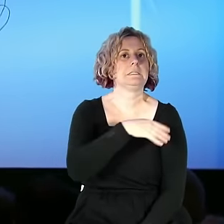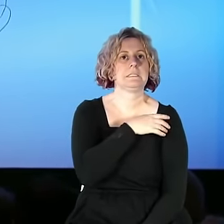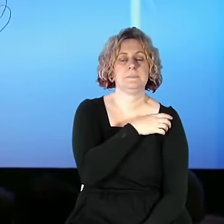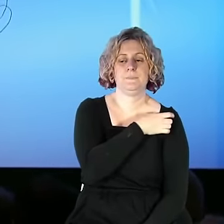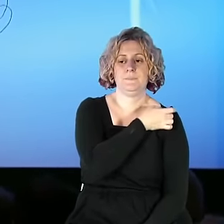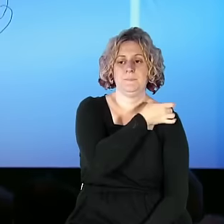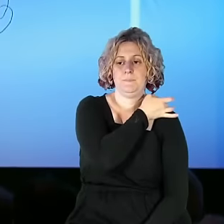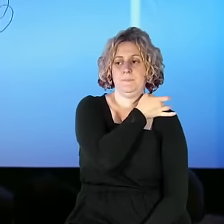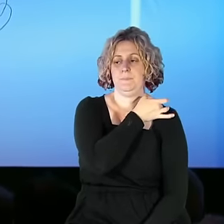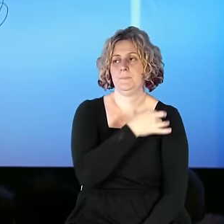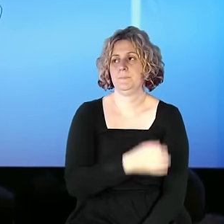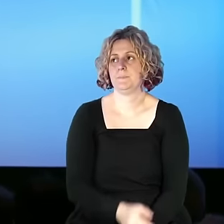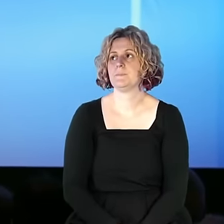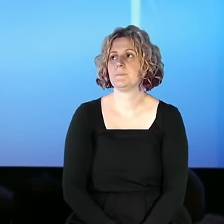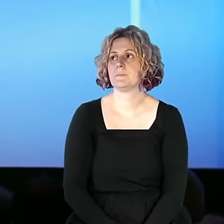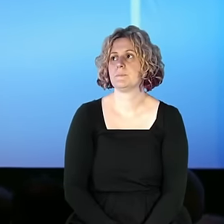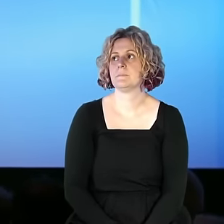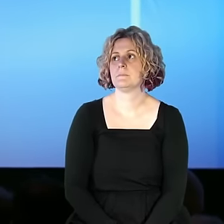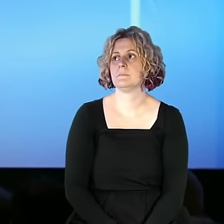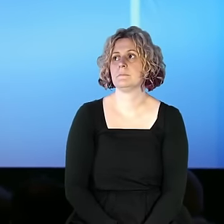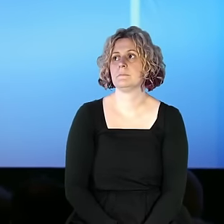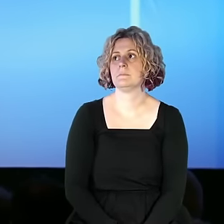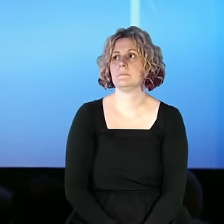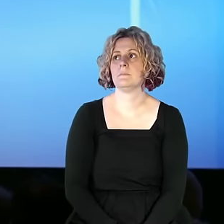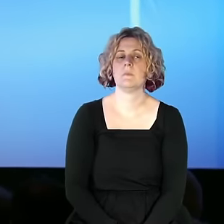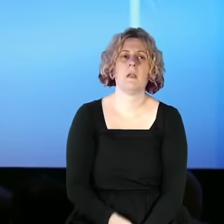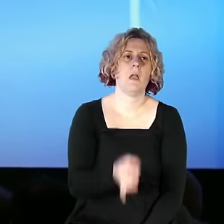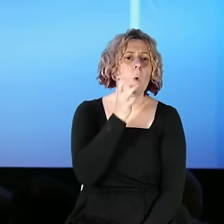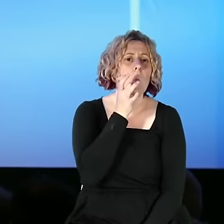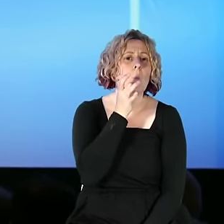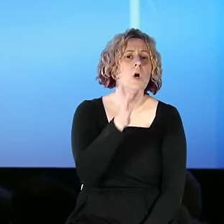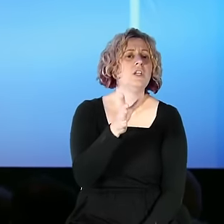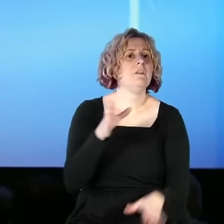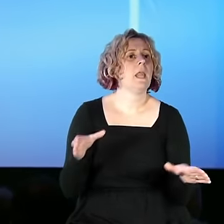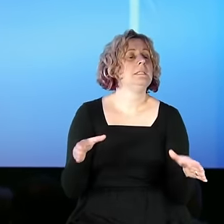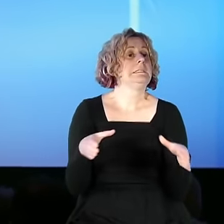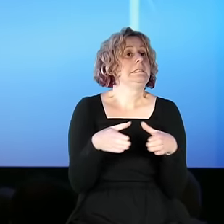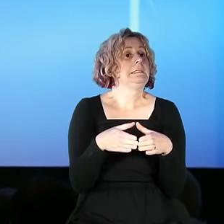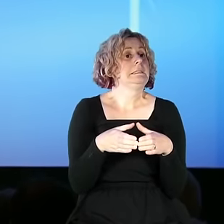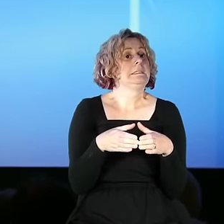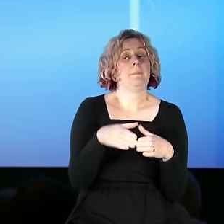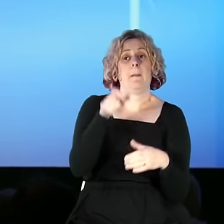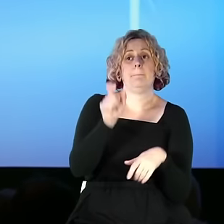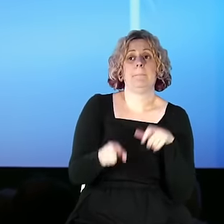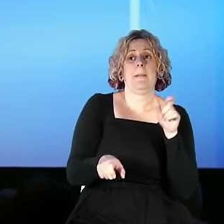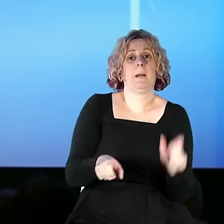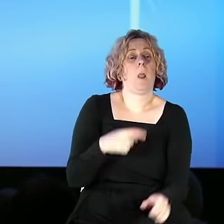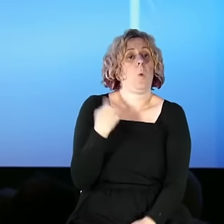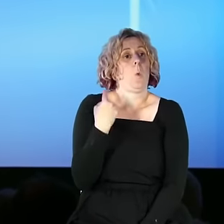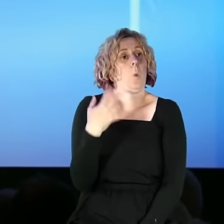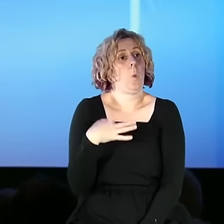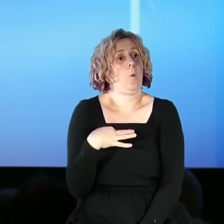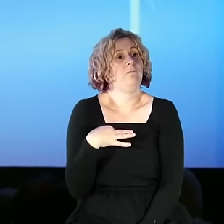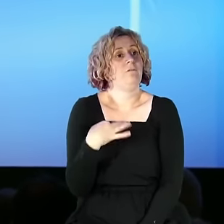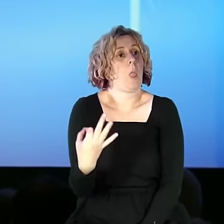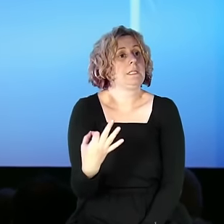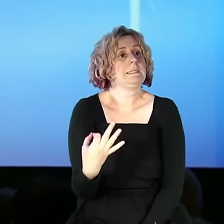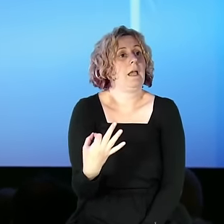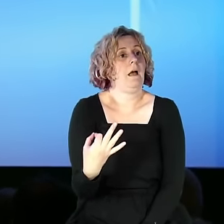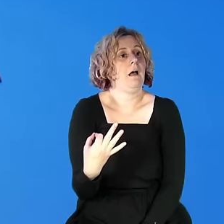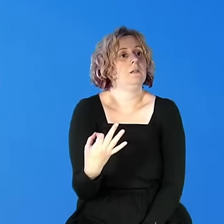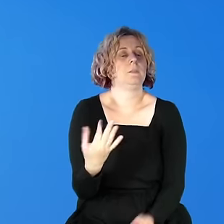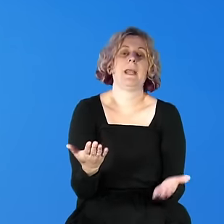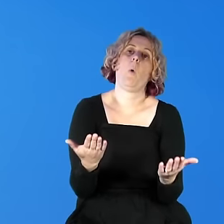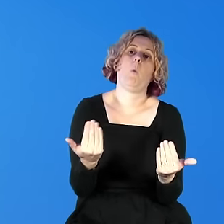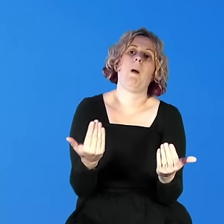the countryside. Brilliant. Well, we have a wonderful team of people who have volunteered their time to be on the welcome team this week.